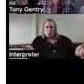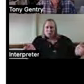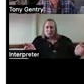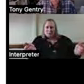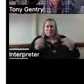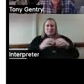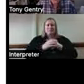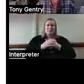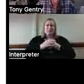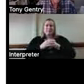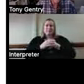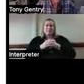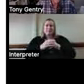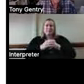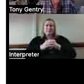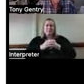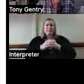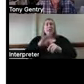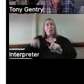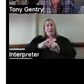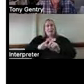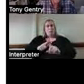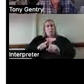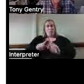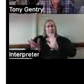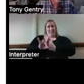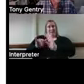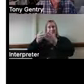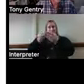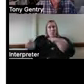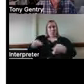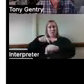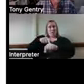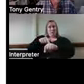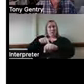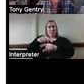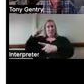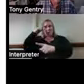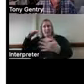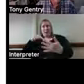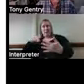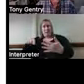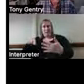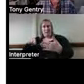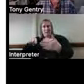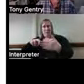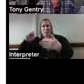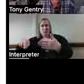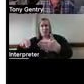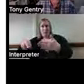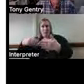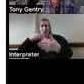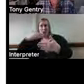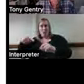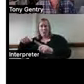implementing the solution, you're going to continue to reflect on and review the decision that you